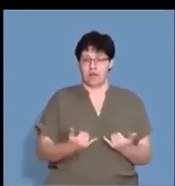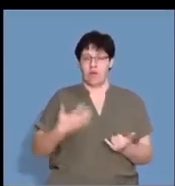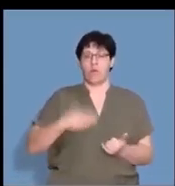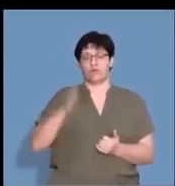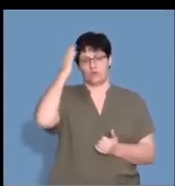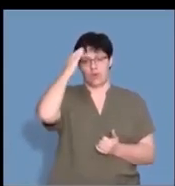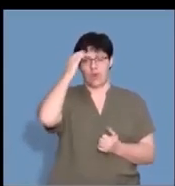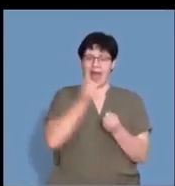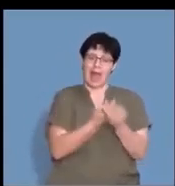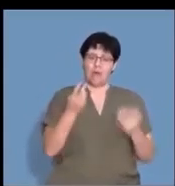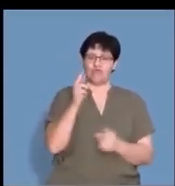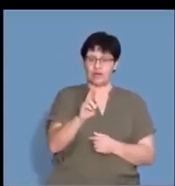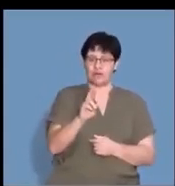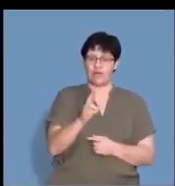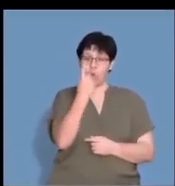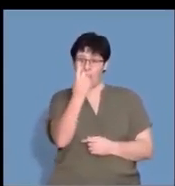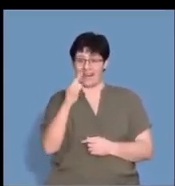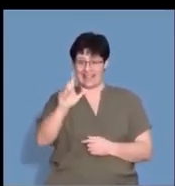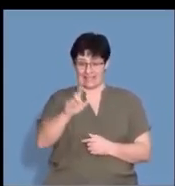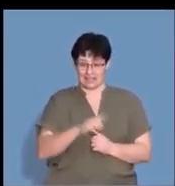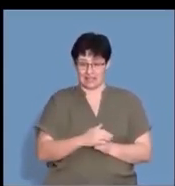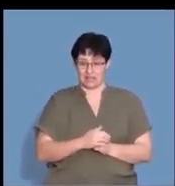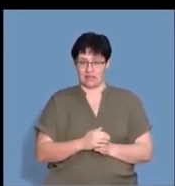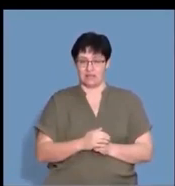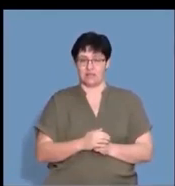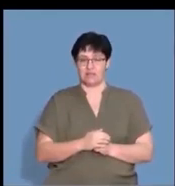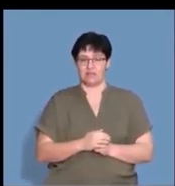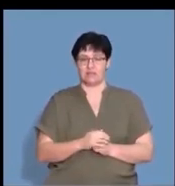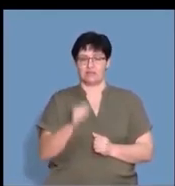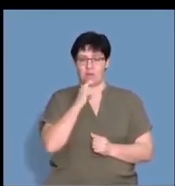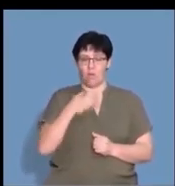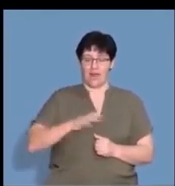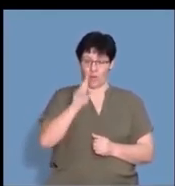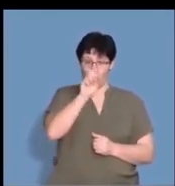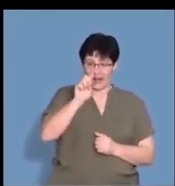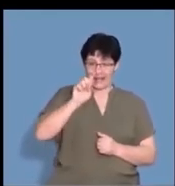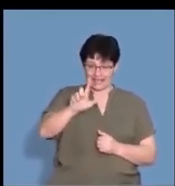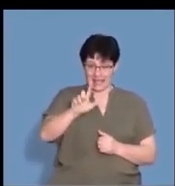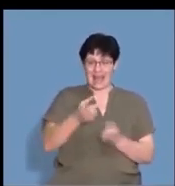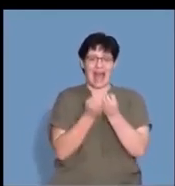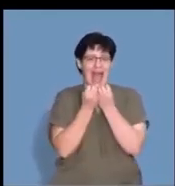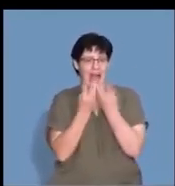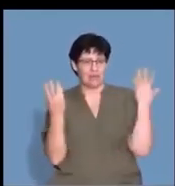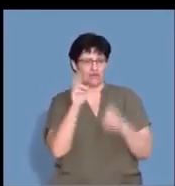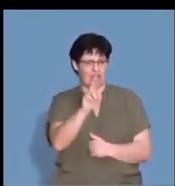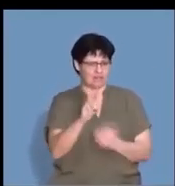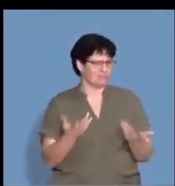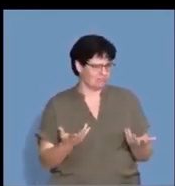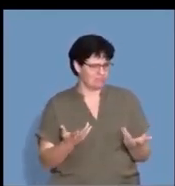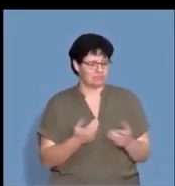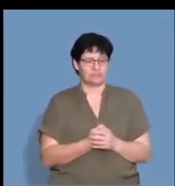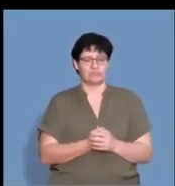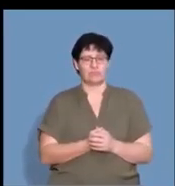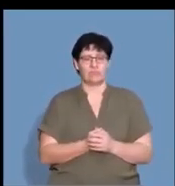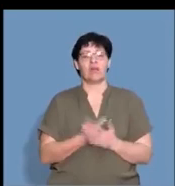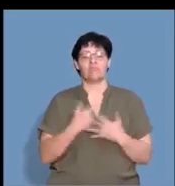know how many rand per litre. So I'm looking for 1 litre, and how many rand is that?